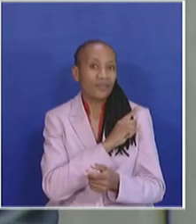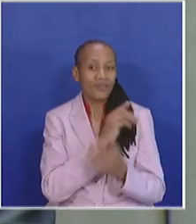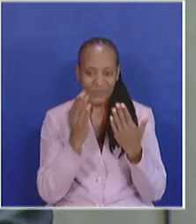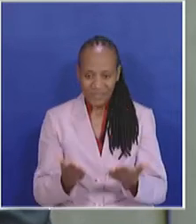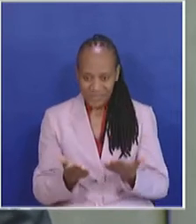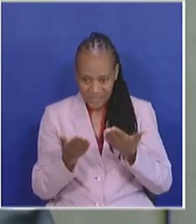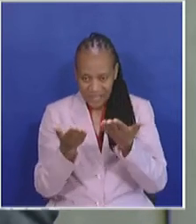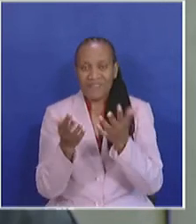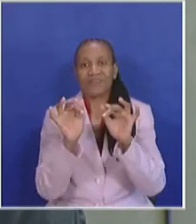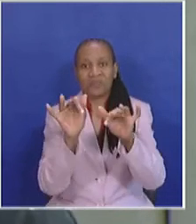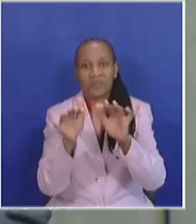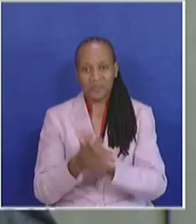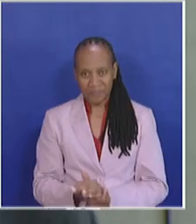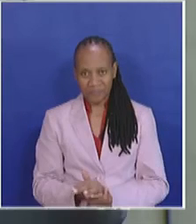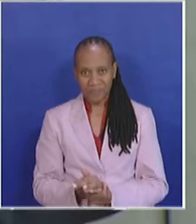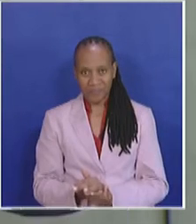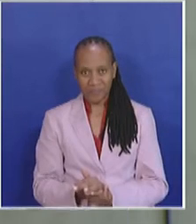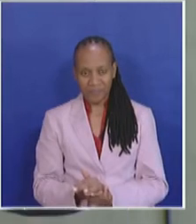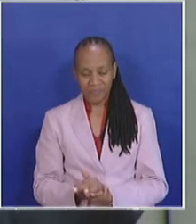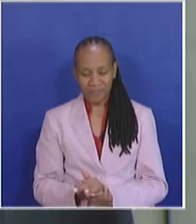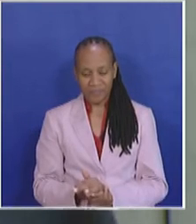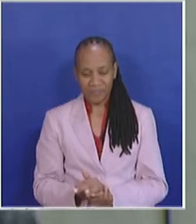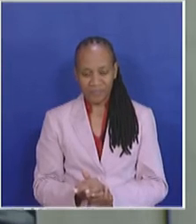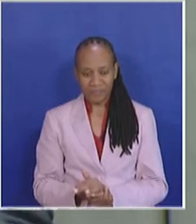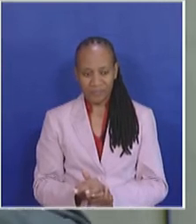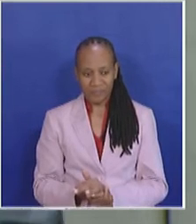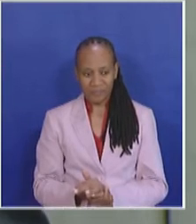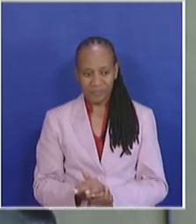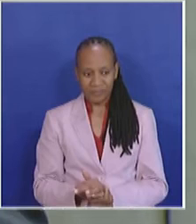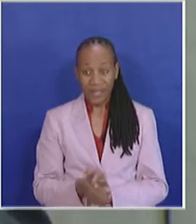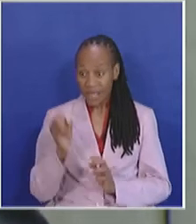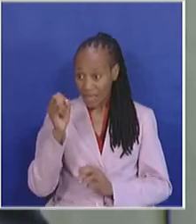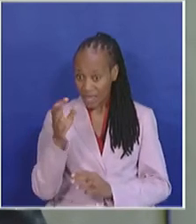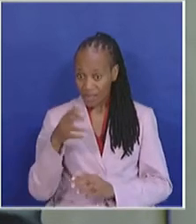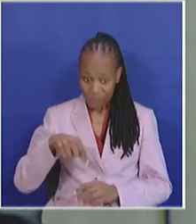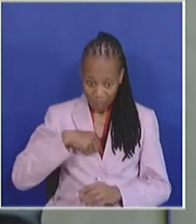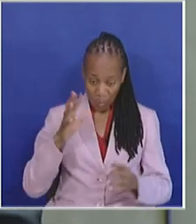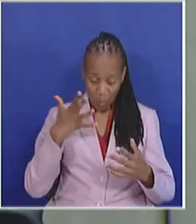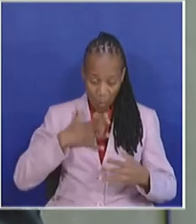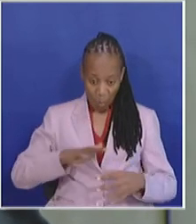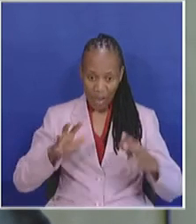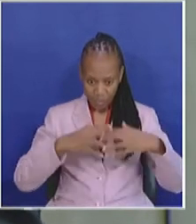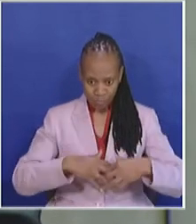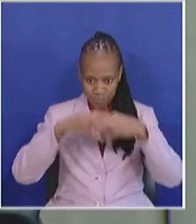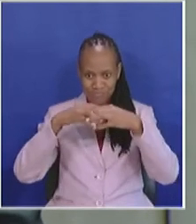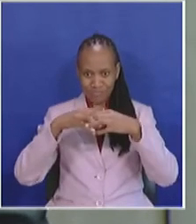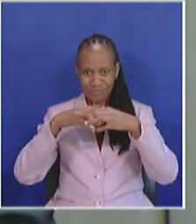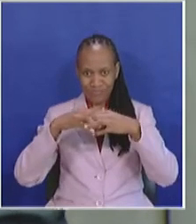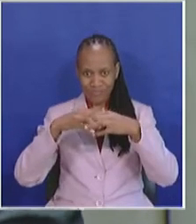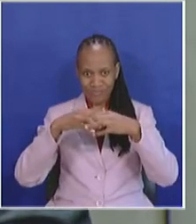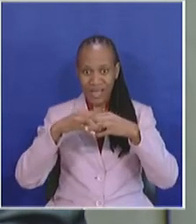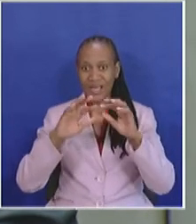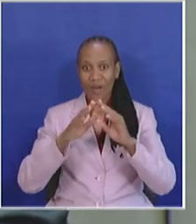services. If we are to create an environment that is conducive in the